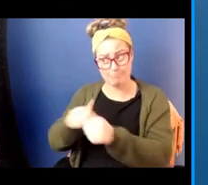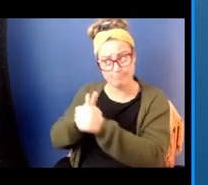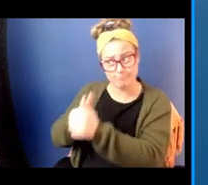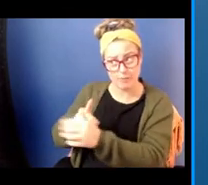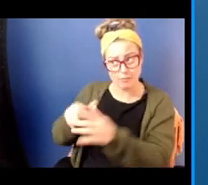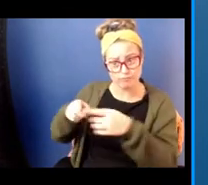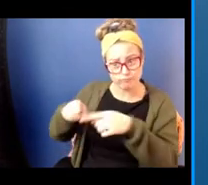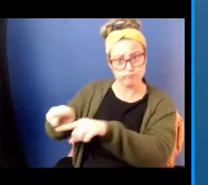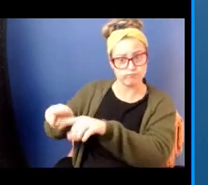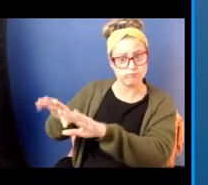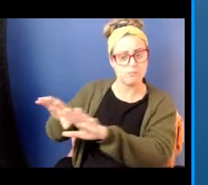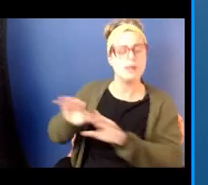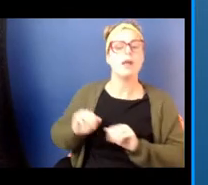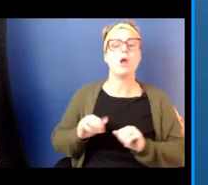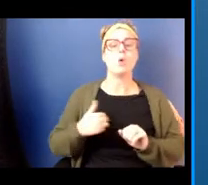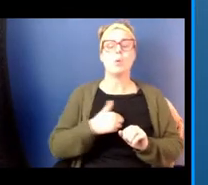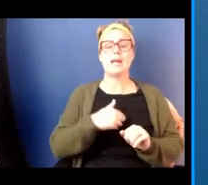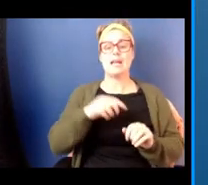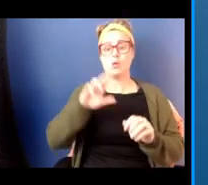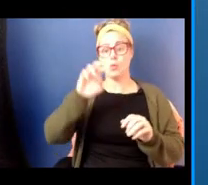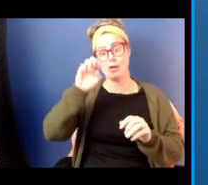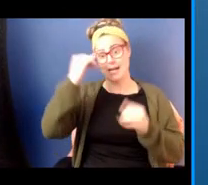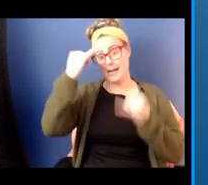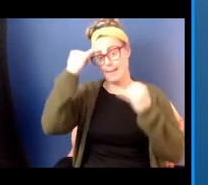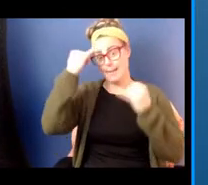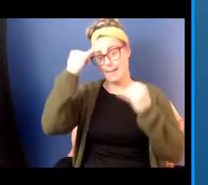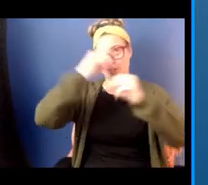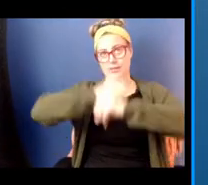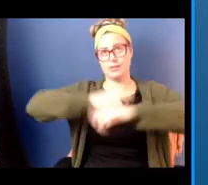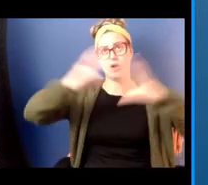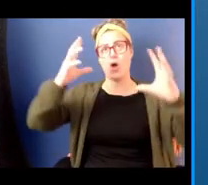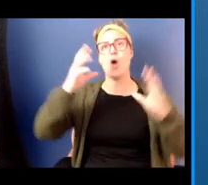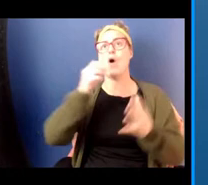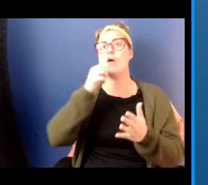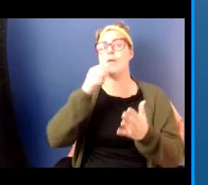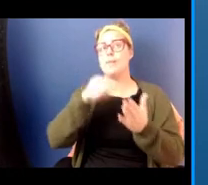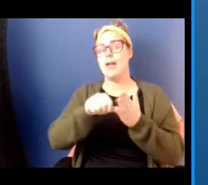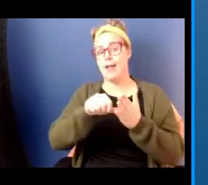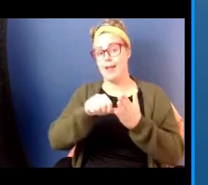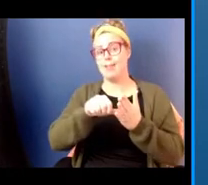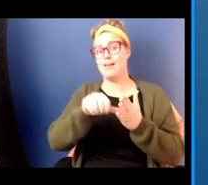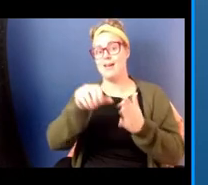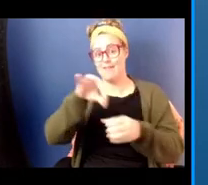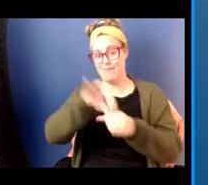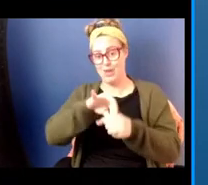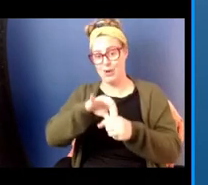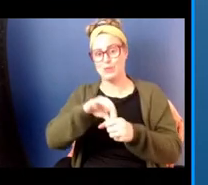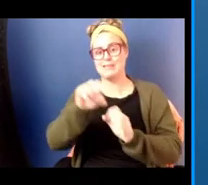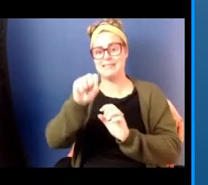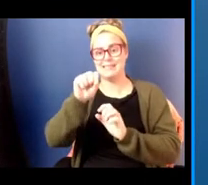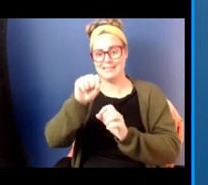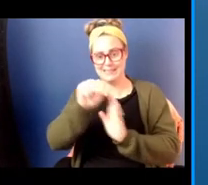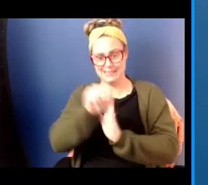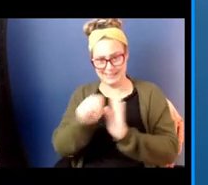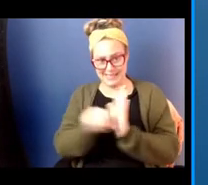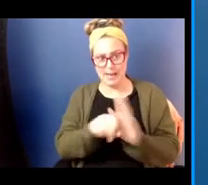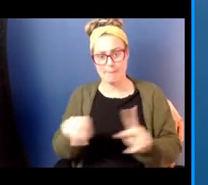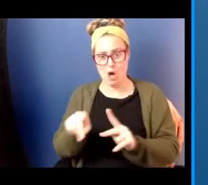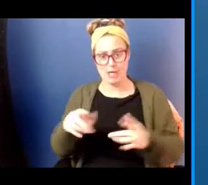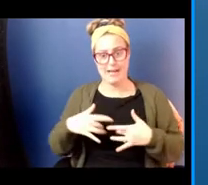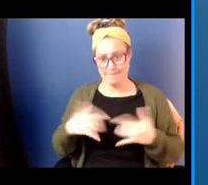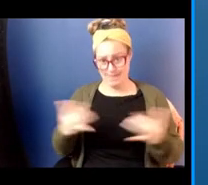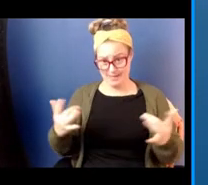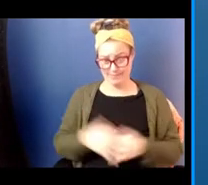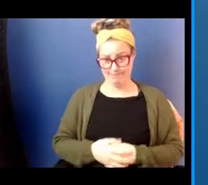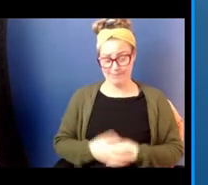as a vote by mail State party run event and still we received no consideration our